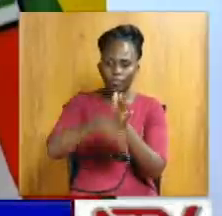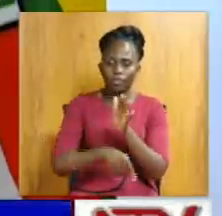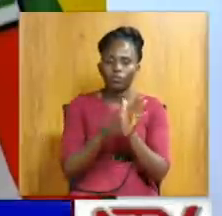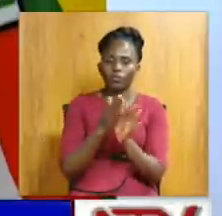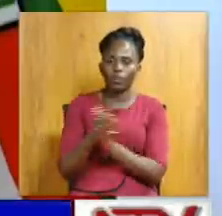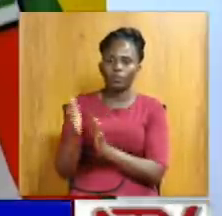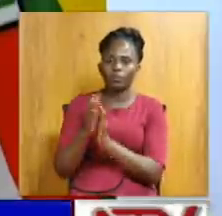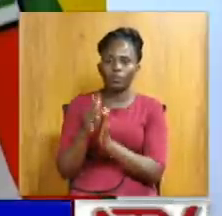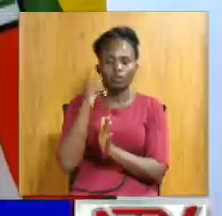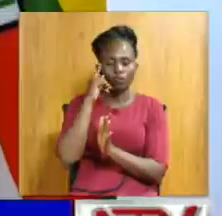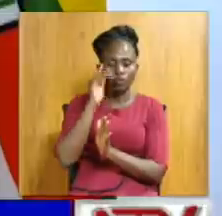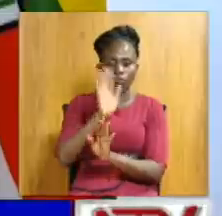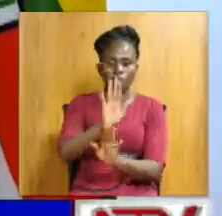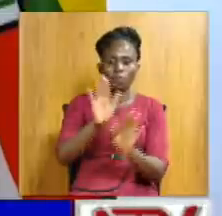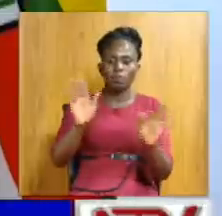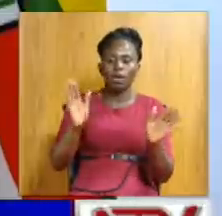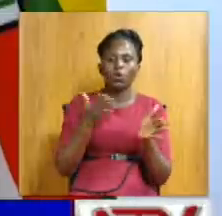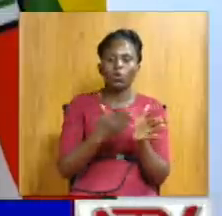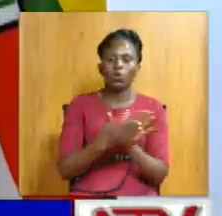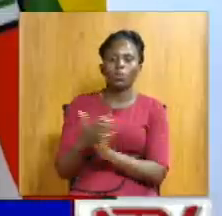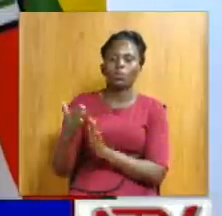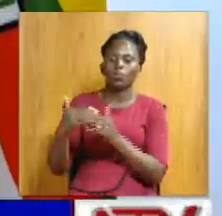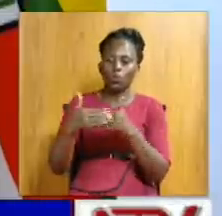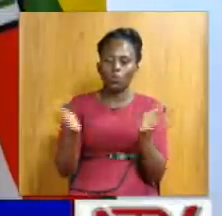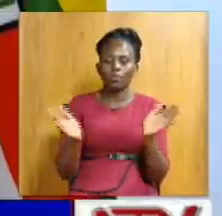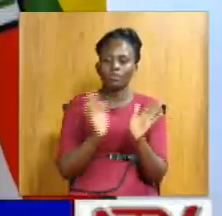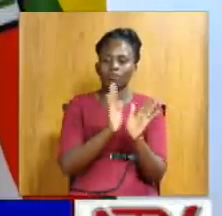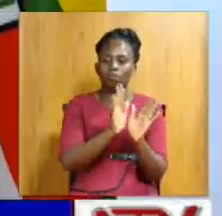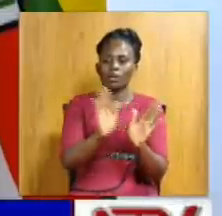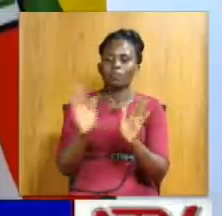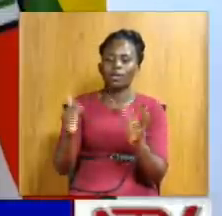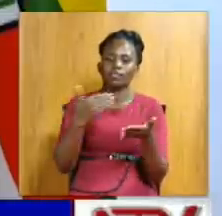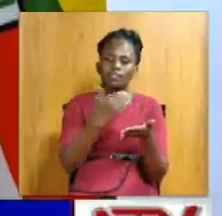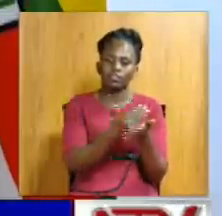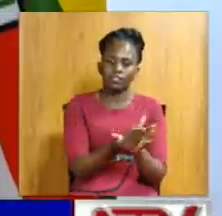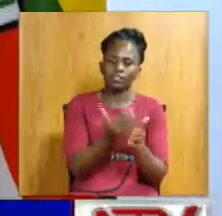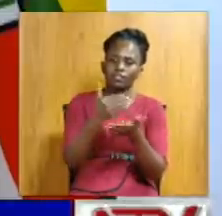their opening of the respective sectors.